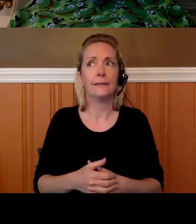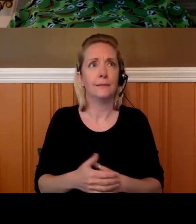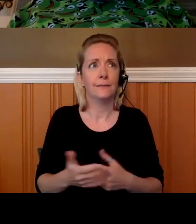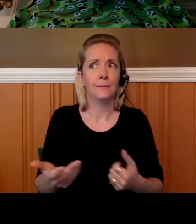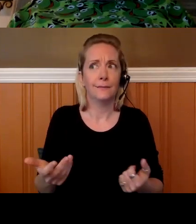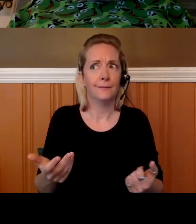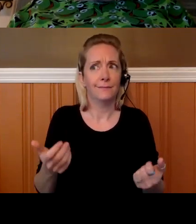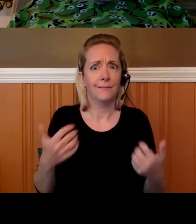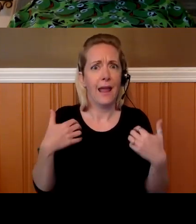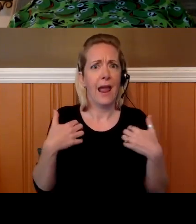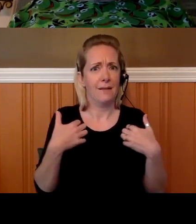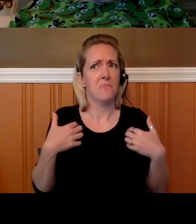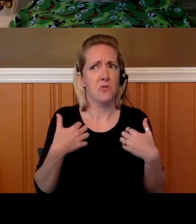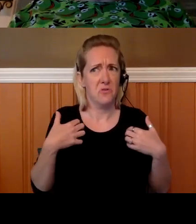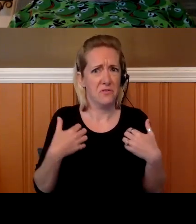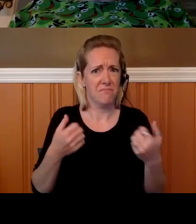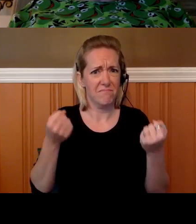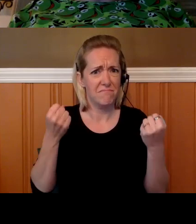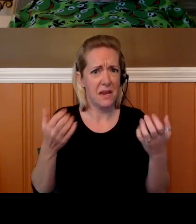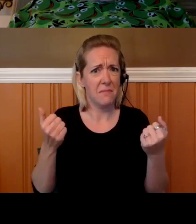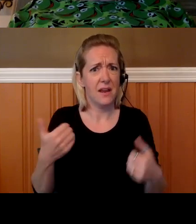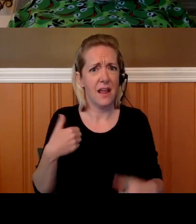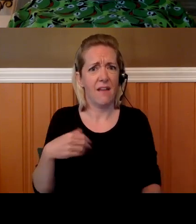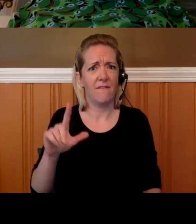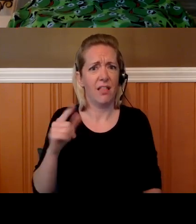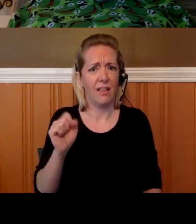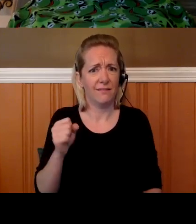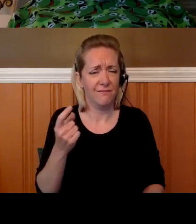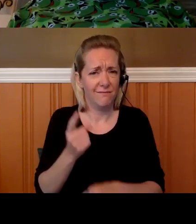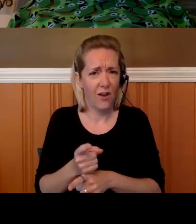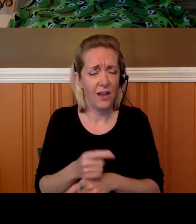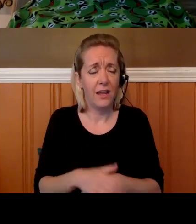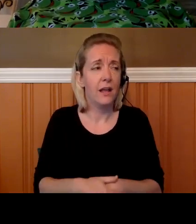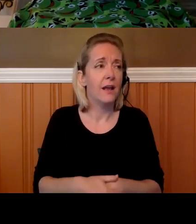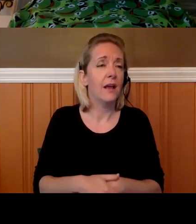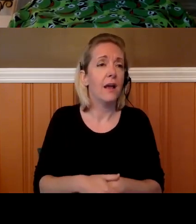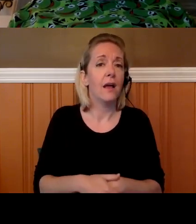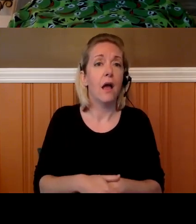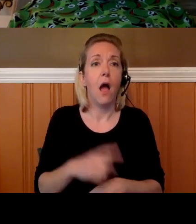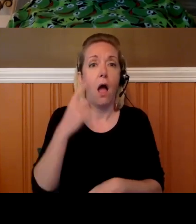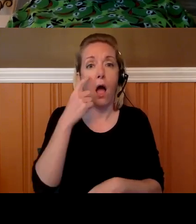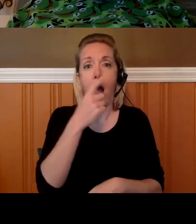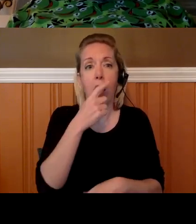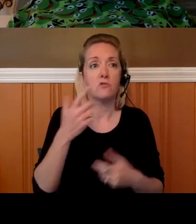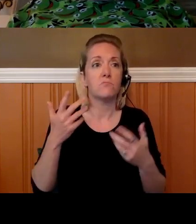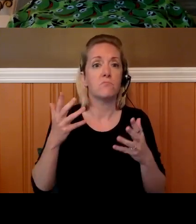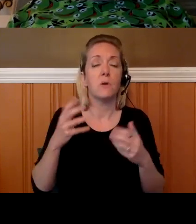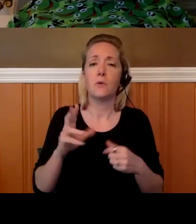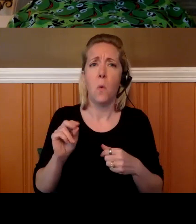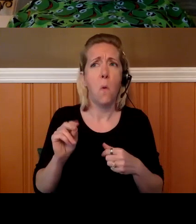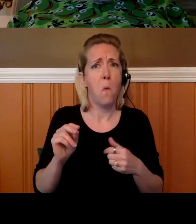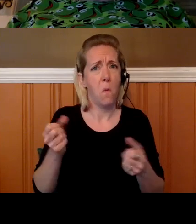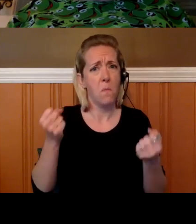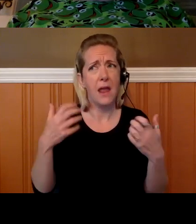how many animals have 4 legs, right? I can't just use eyes because our animals, you